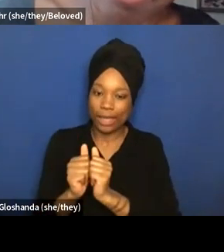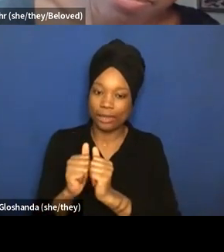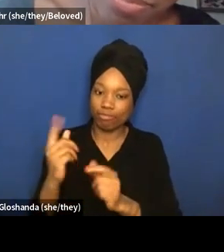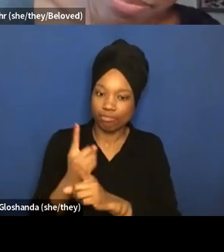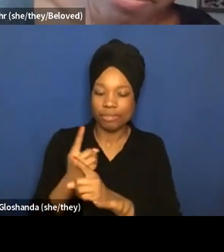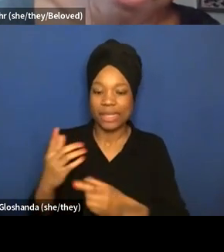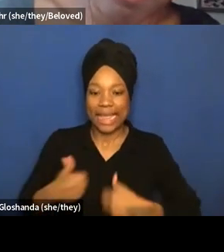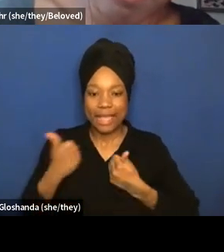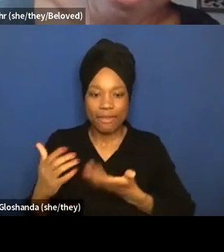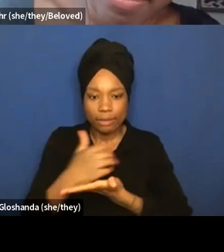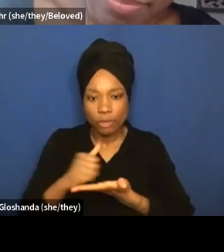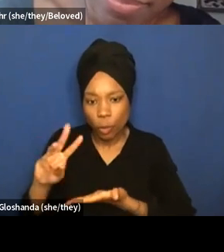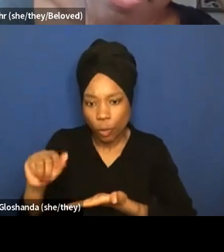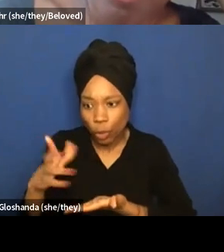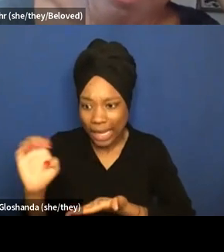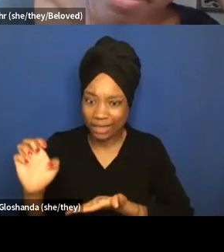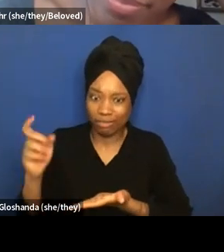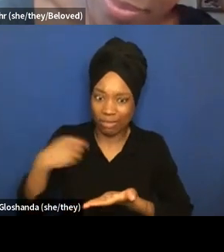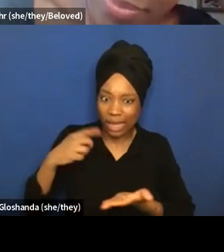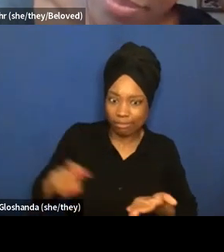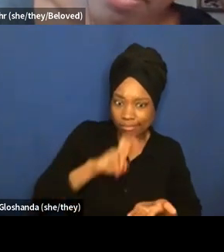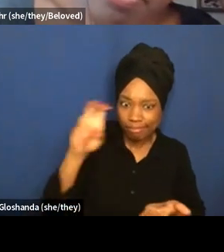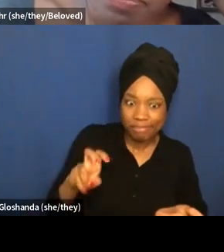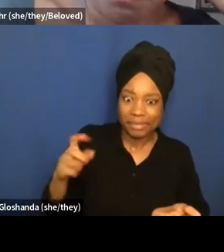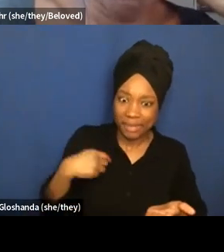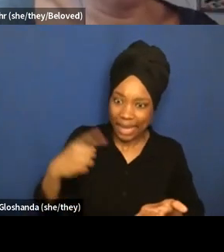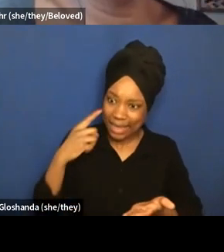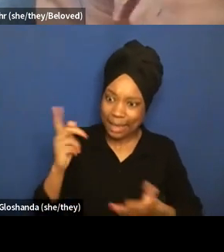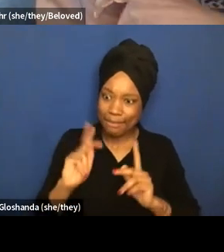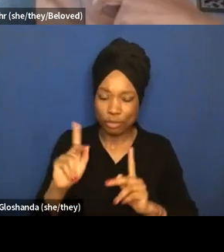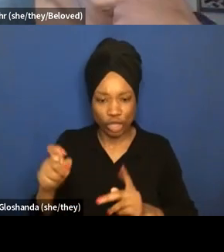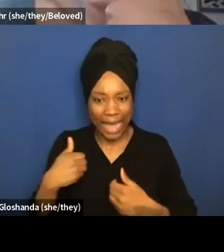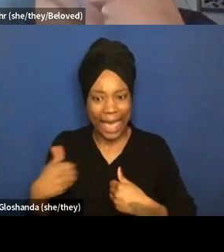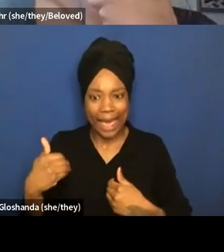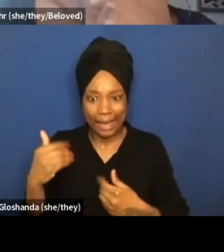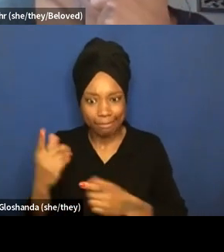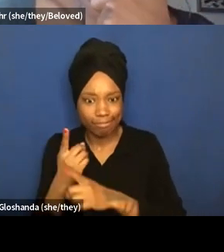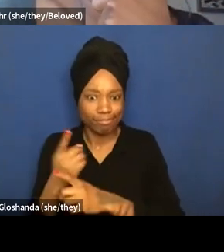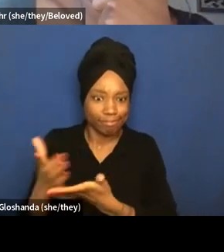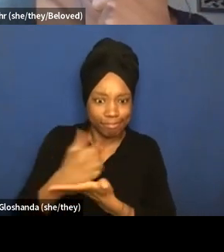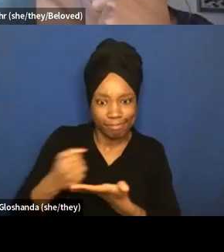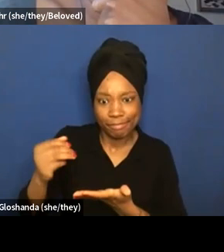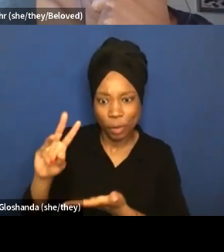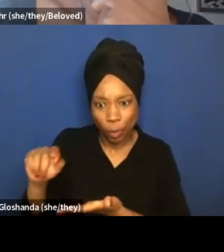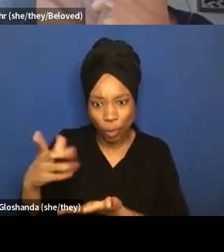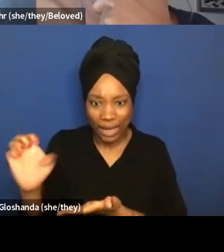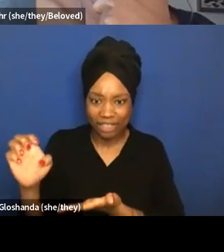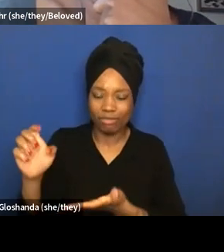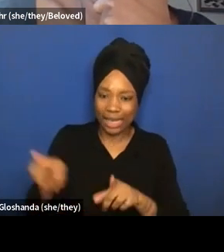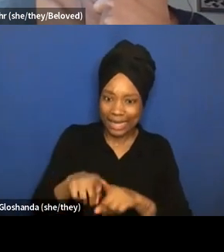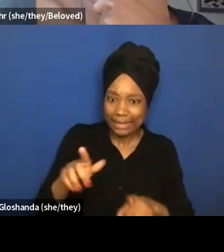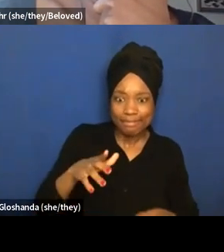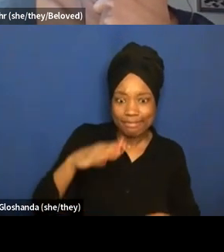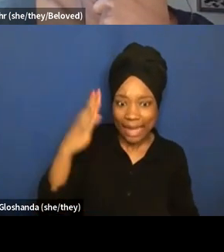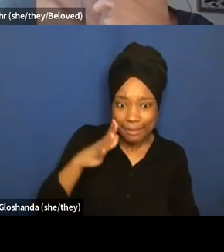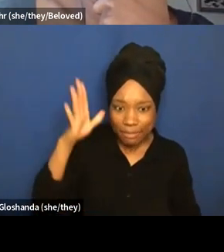Black Parent Support Fund where we support parents who have children who are living with mental conditions or who are themselves living with mental conditions. And we've had to tell funders, they were like, why are you just giving